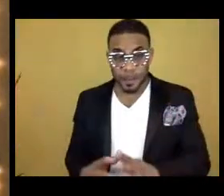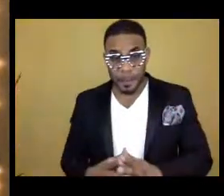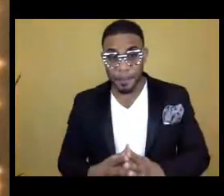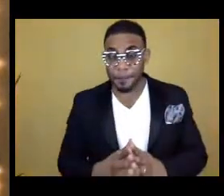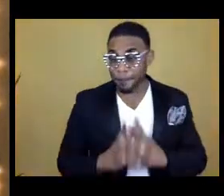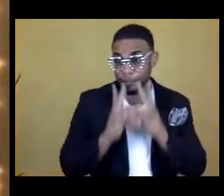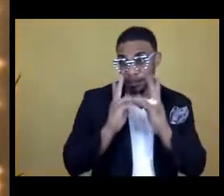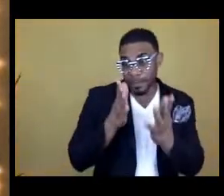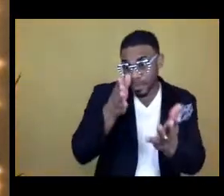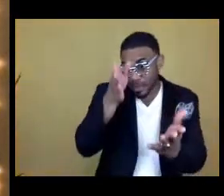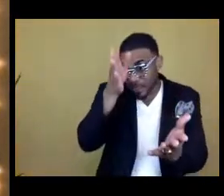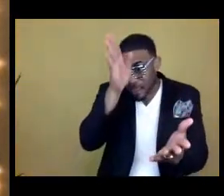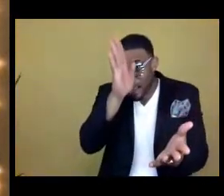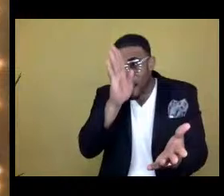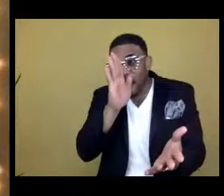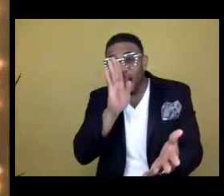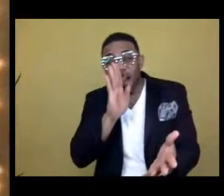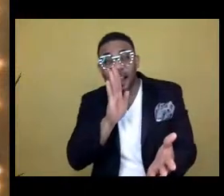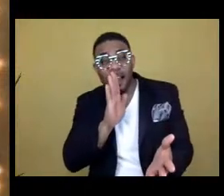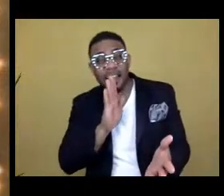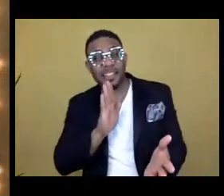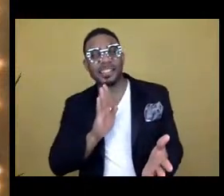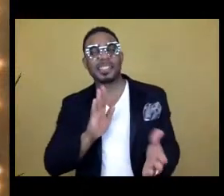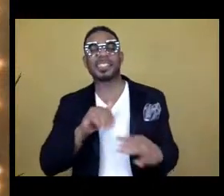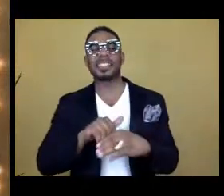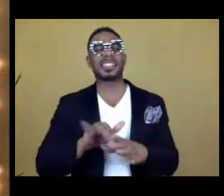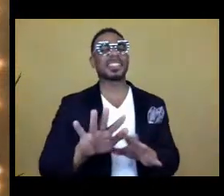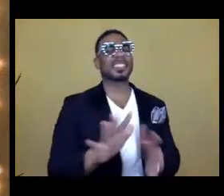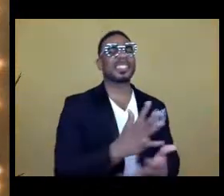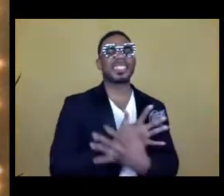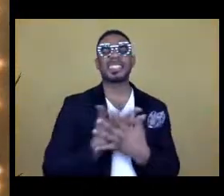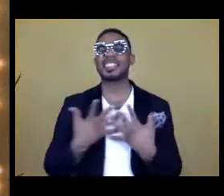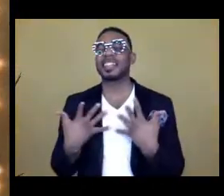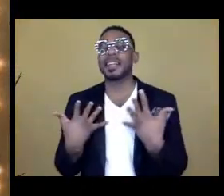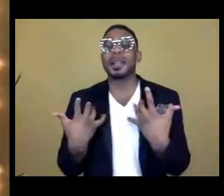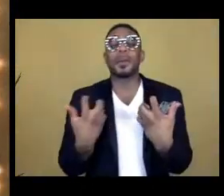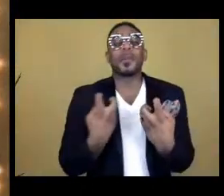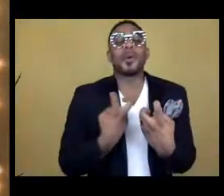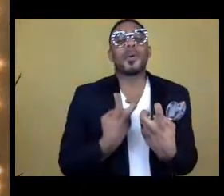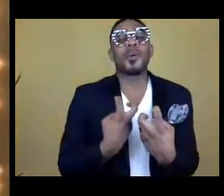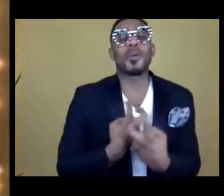I see God in healing